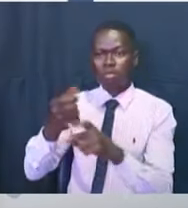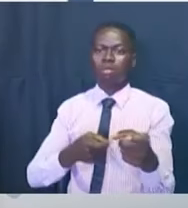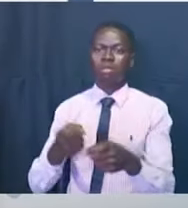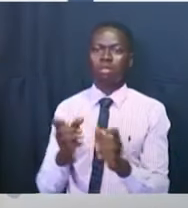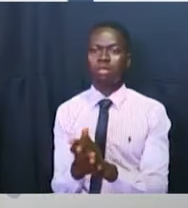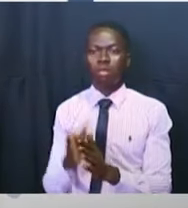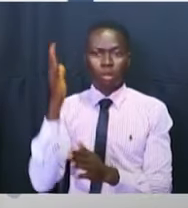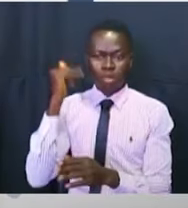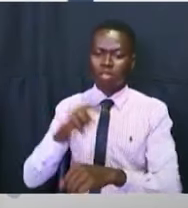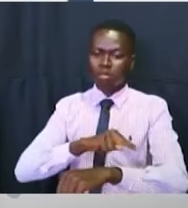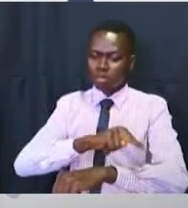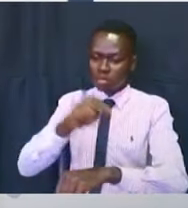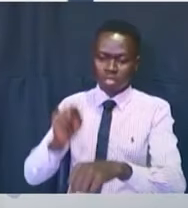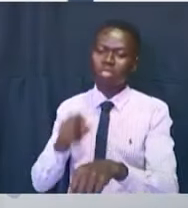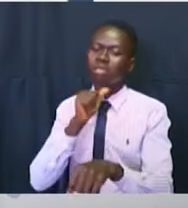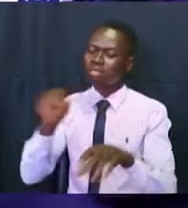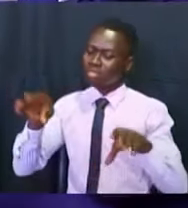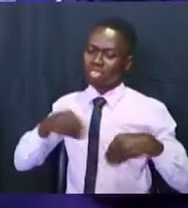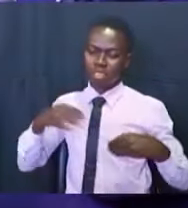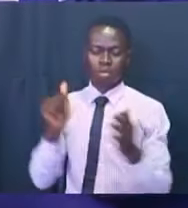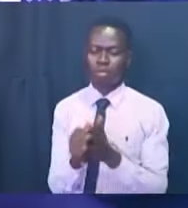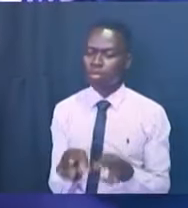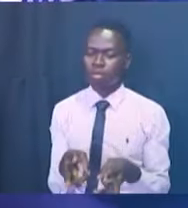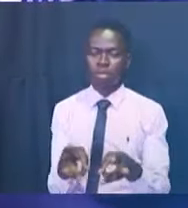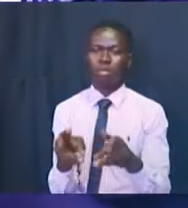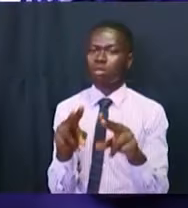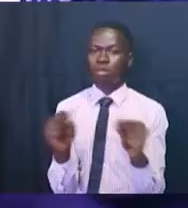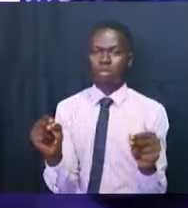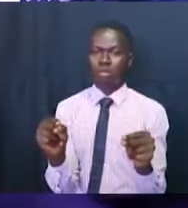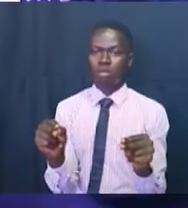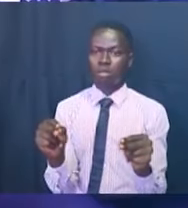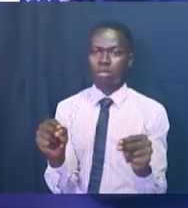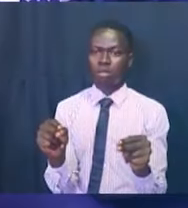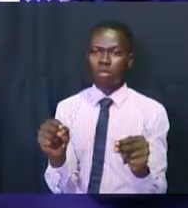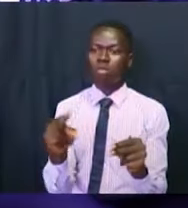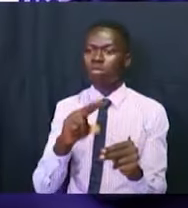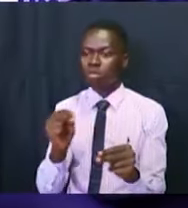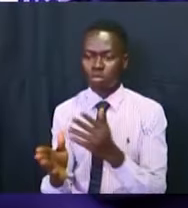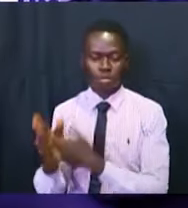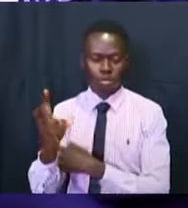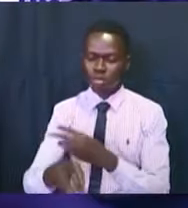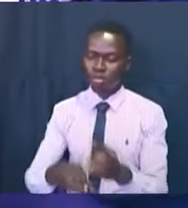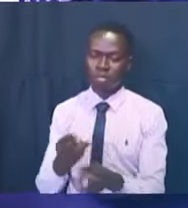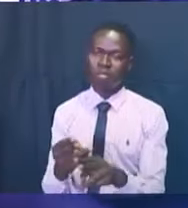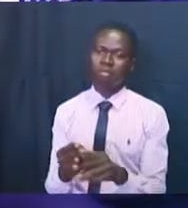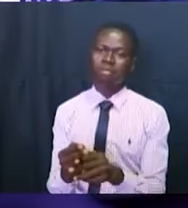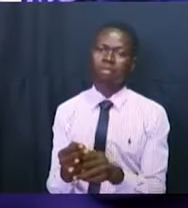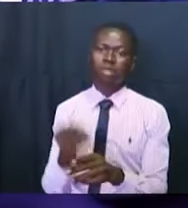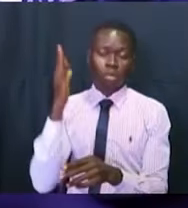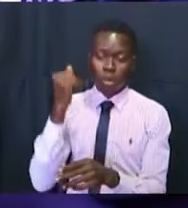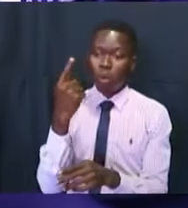does not accommodate that kind of vacuum. And no God world, not at all. One is